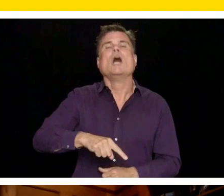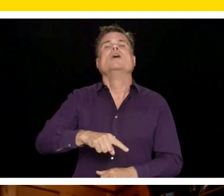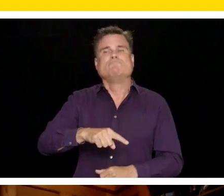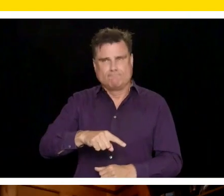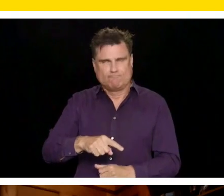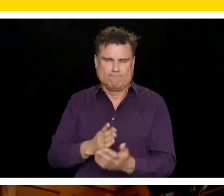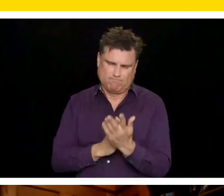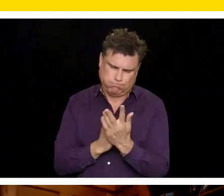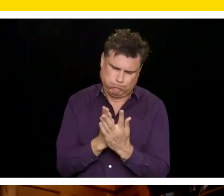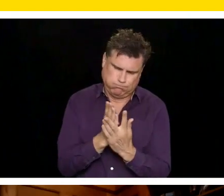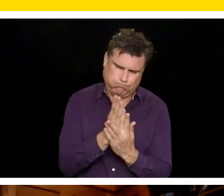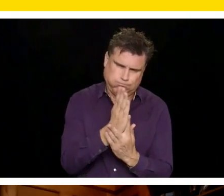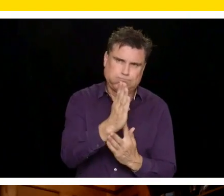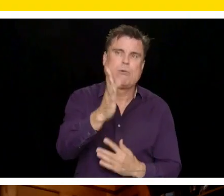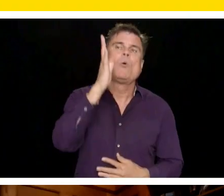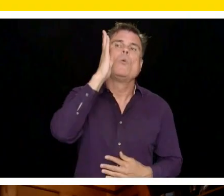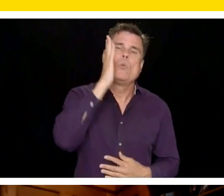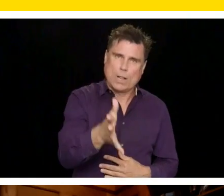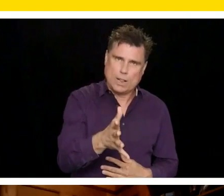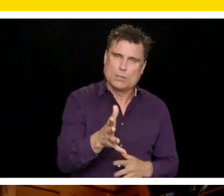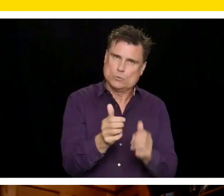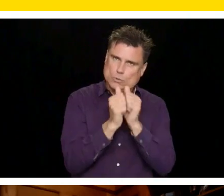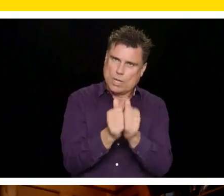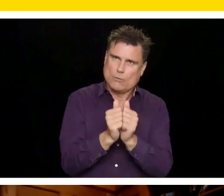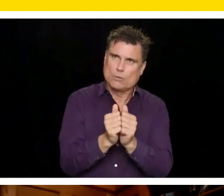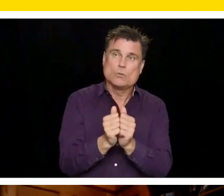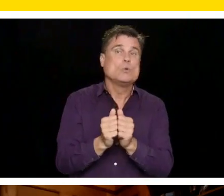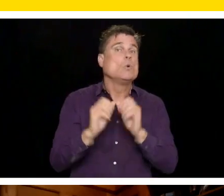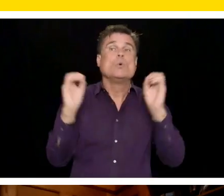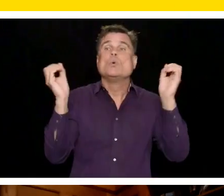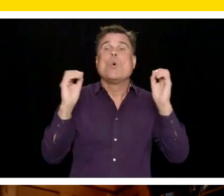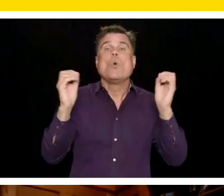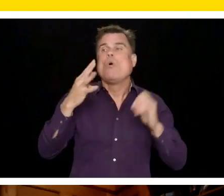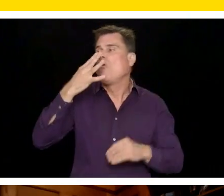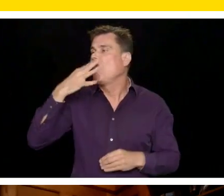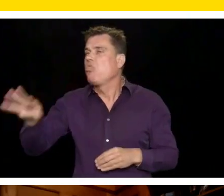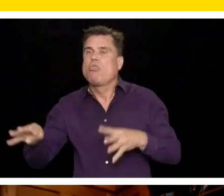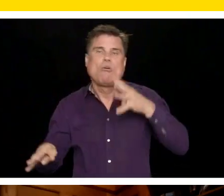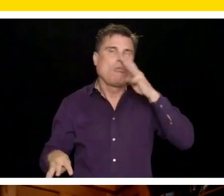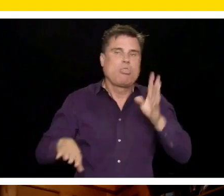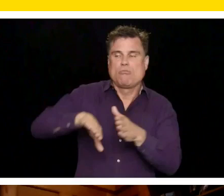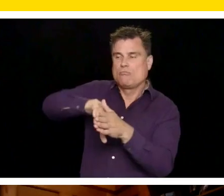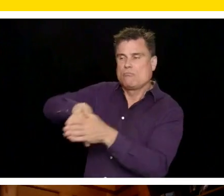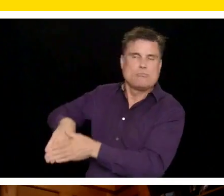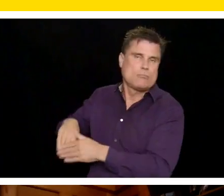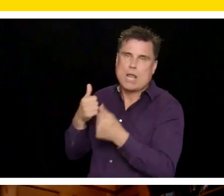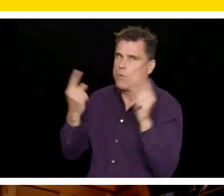so much. Thank you. Thank you. Thank you.